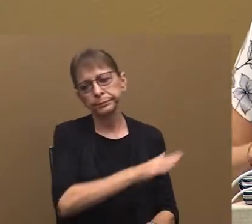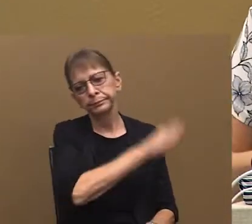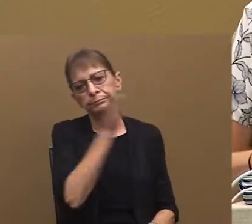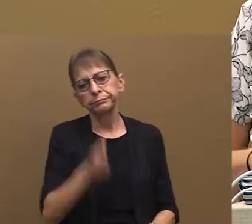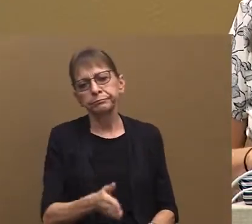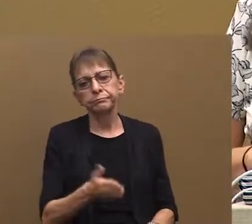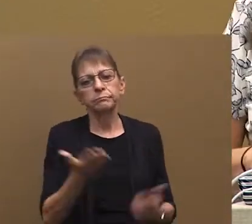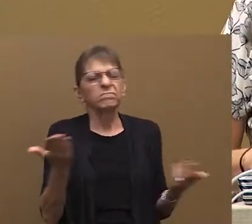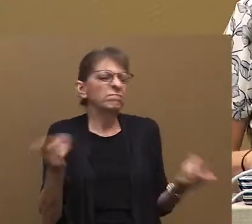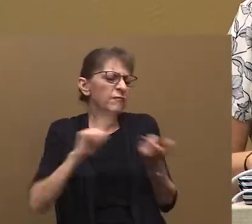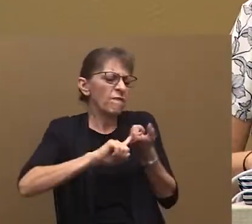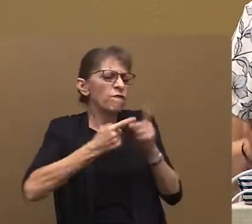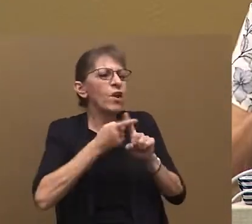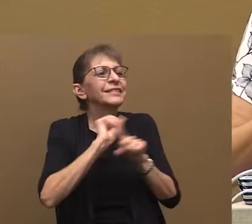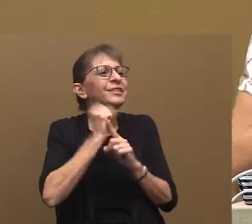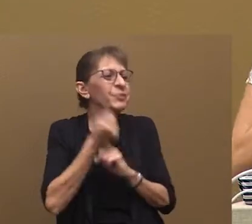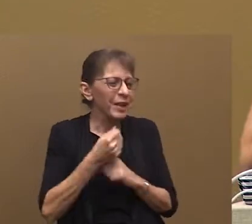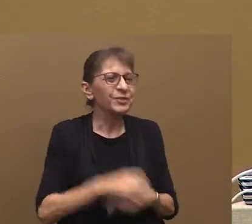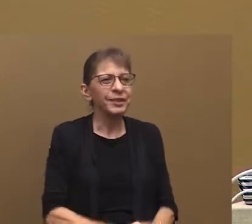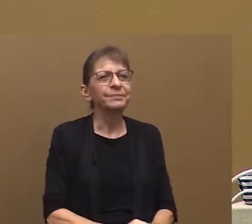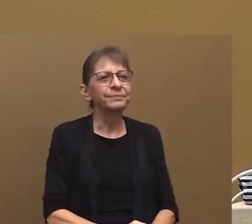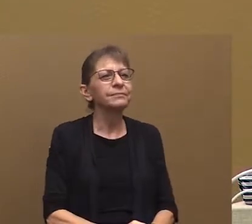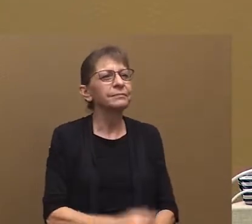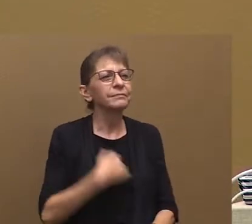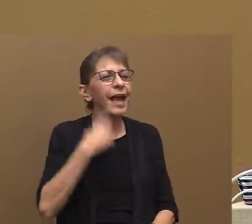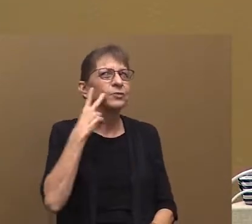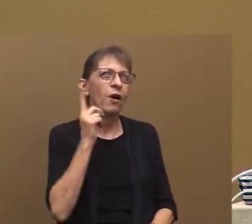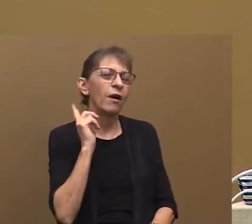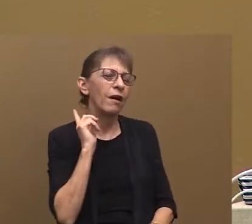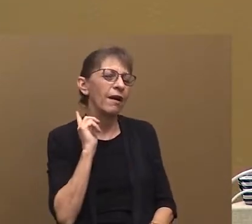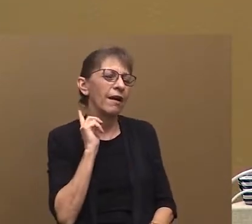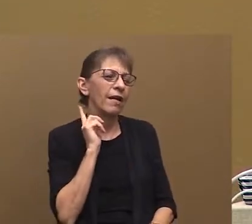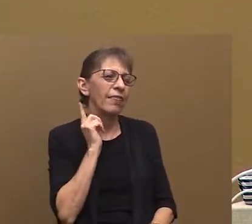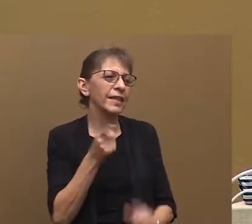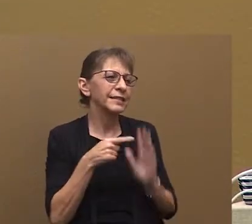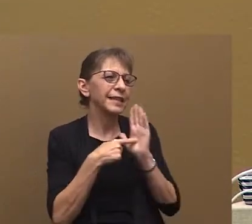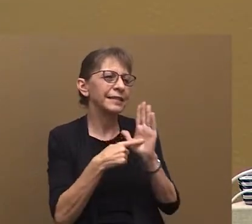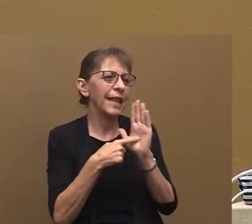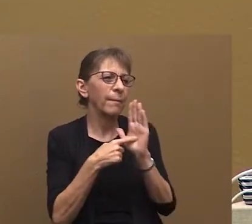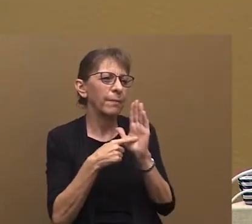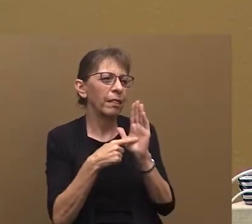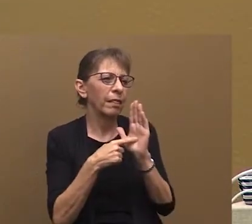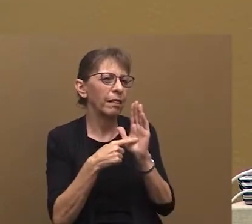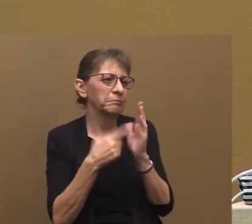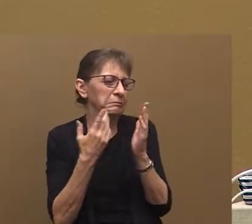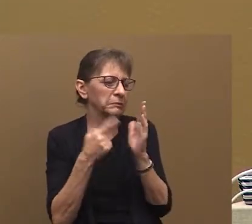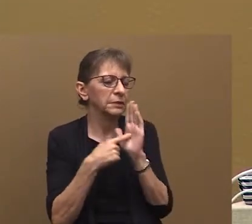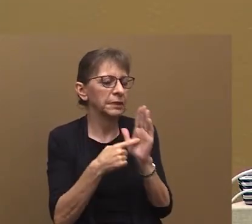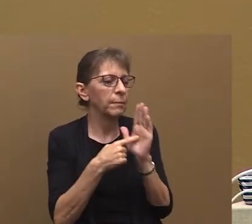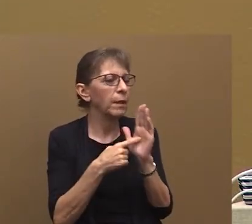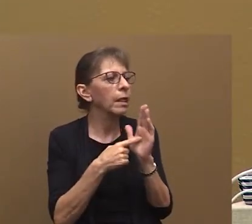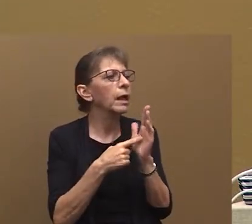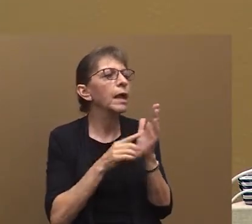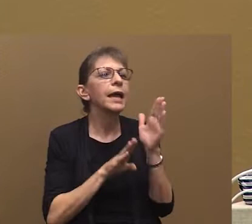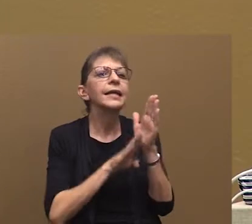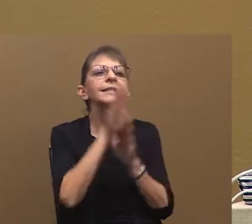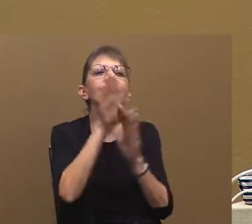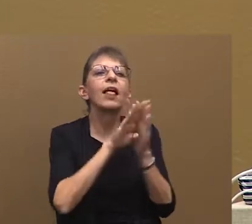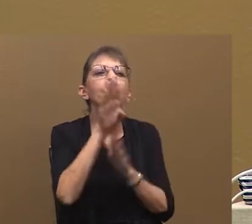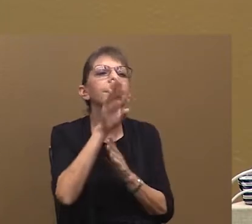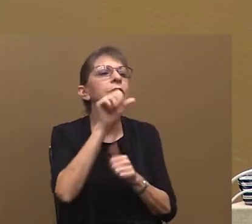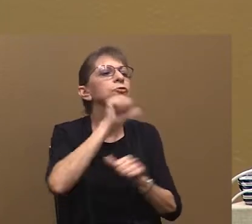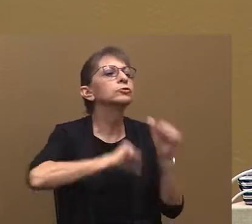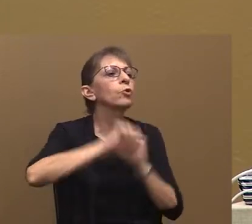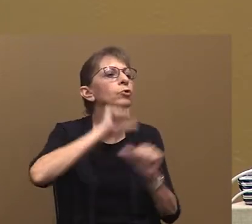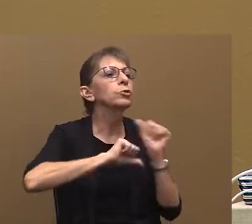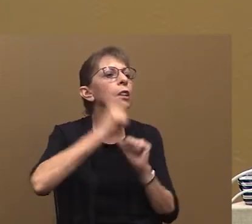friendship situation? I saw this example, I'll kind of paraphrase, it was in Development of Social